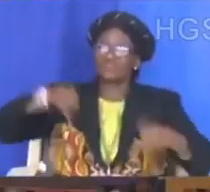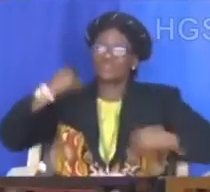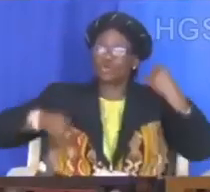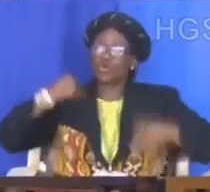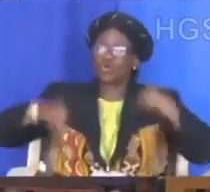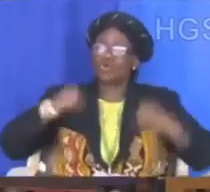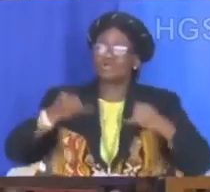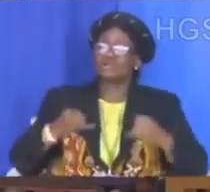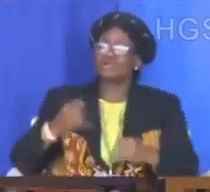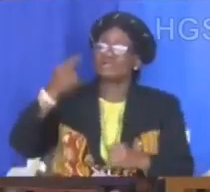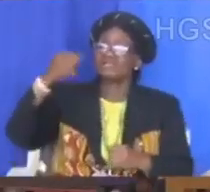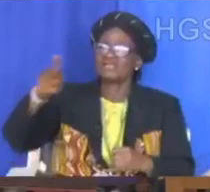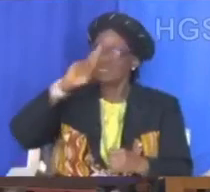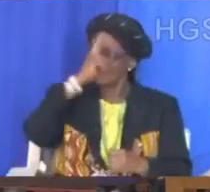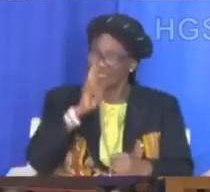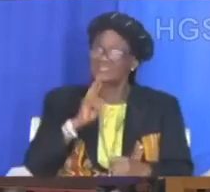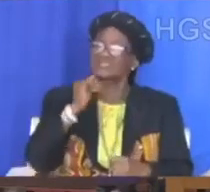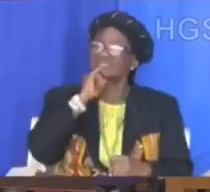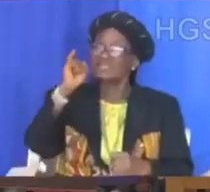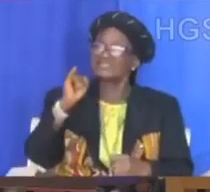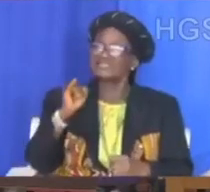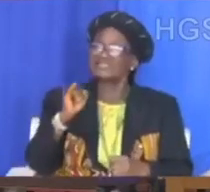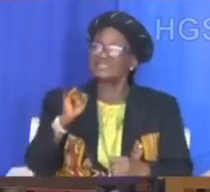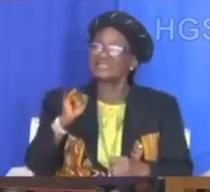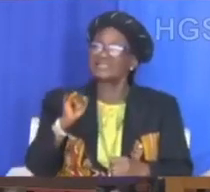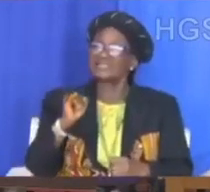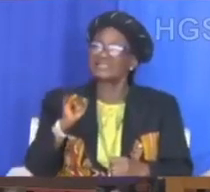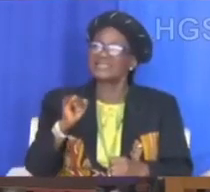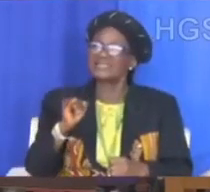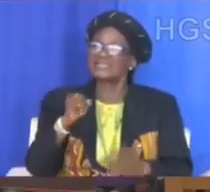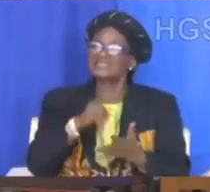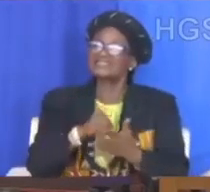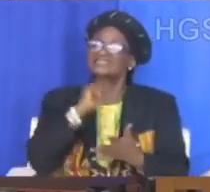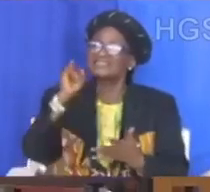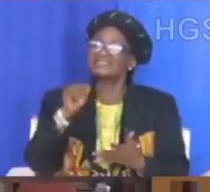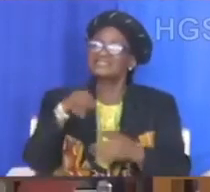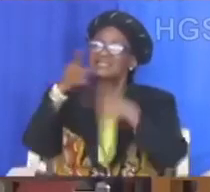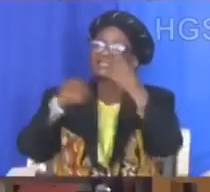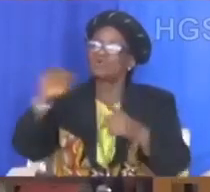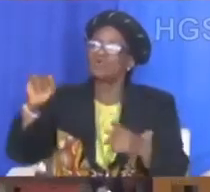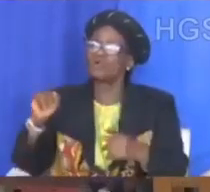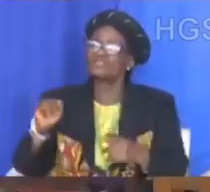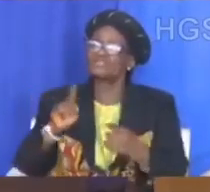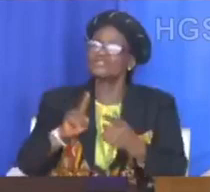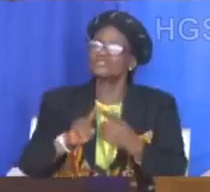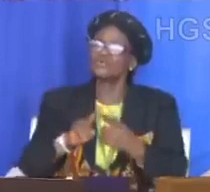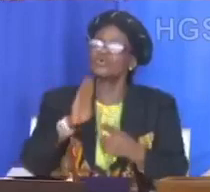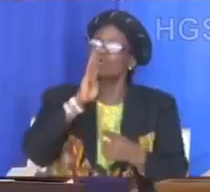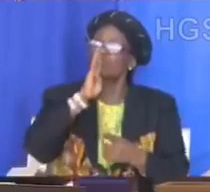The reason is, it's going to be a year of series